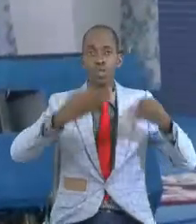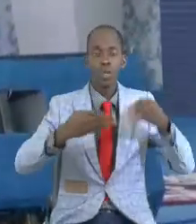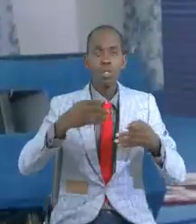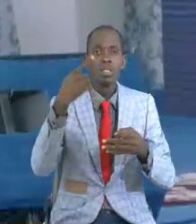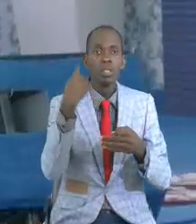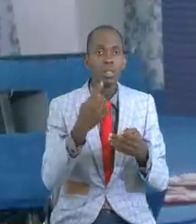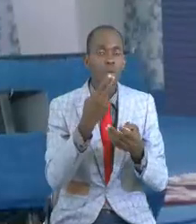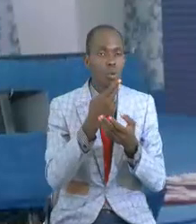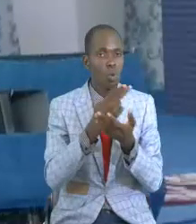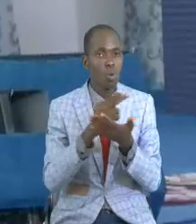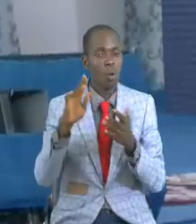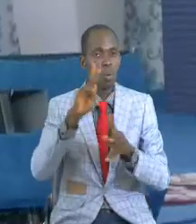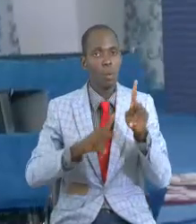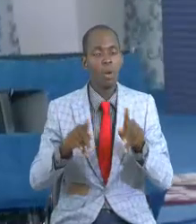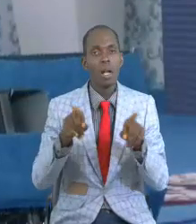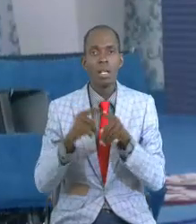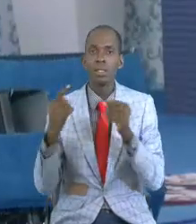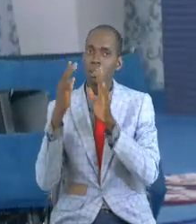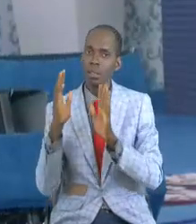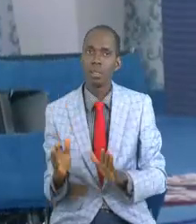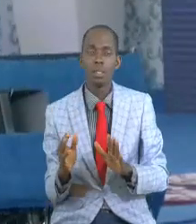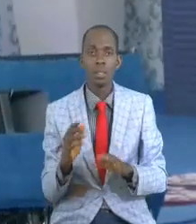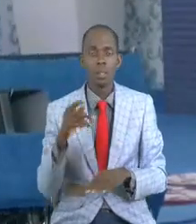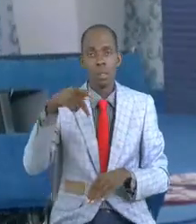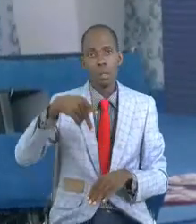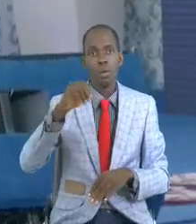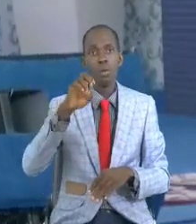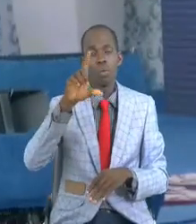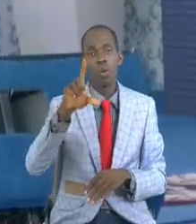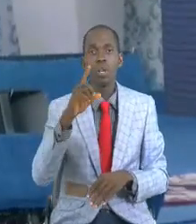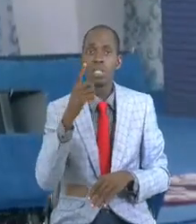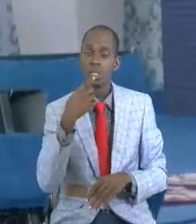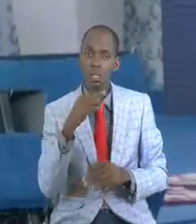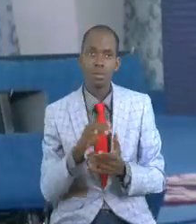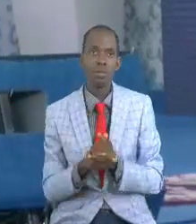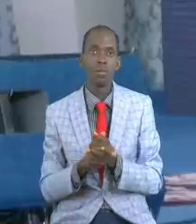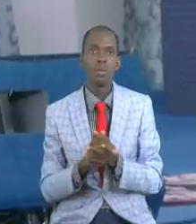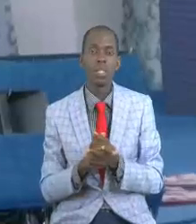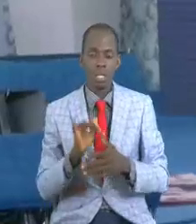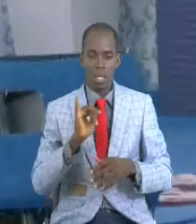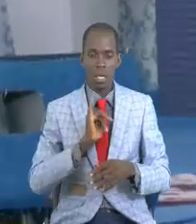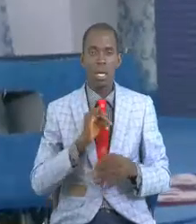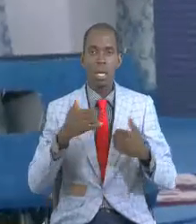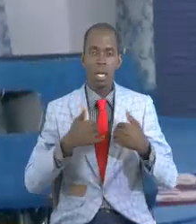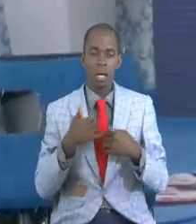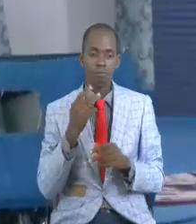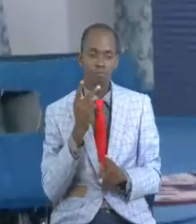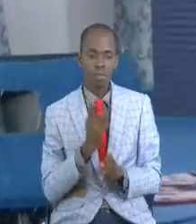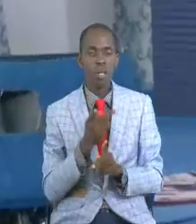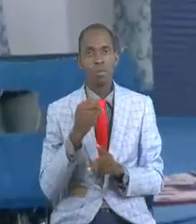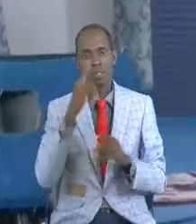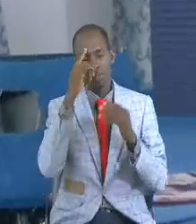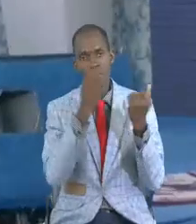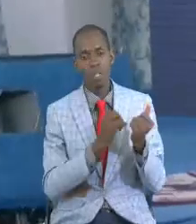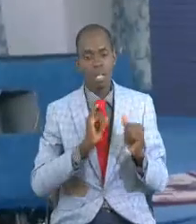judges the sinner. Paul the apostle said, I have kept the faith. I have finished my